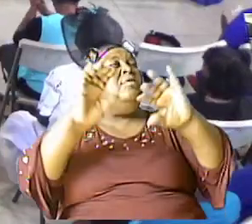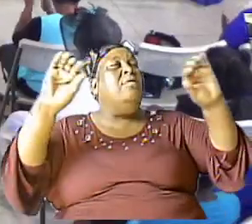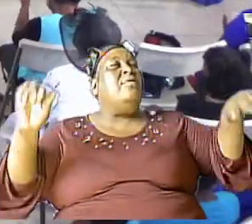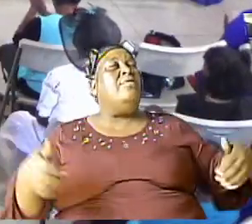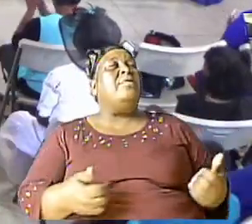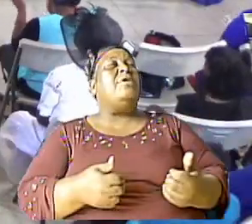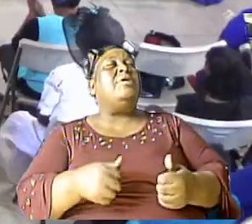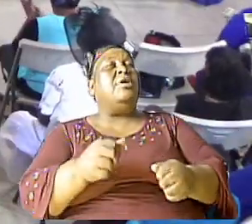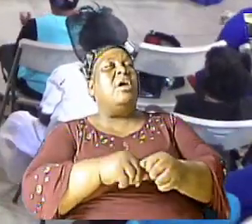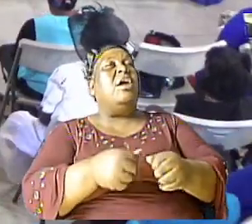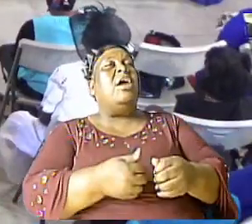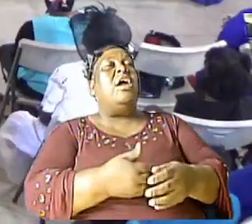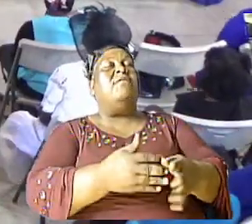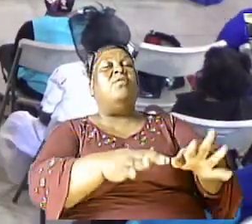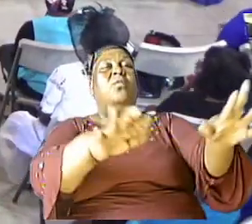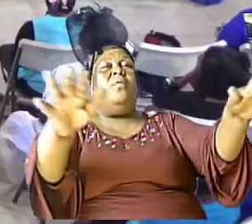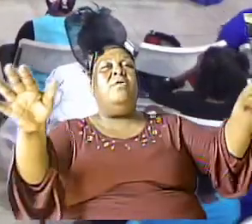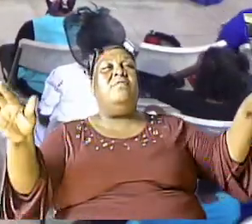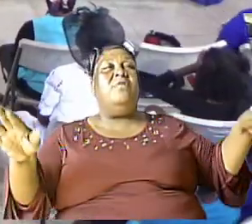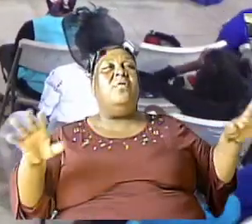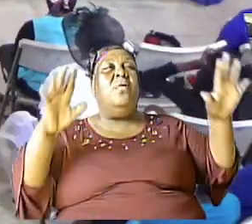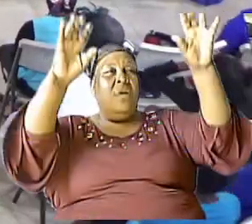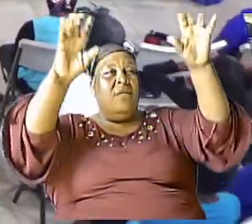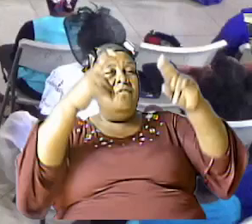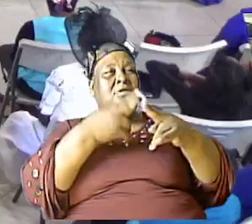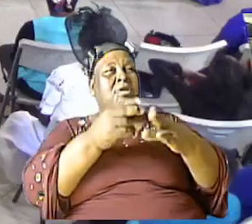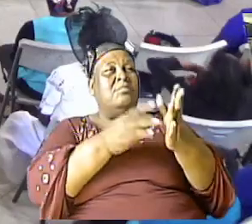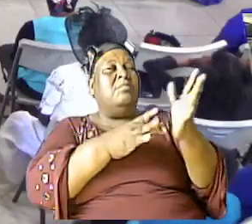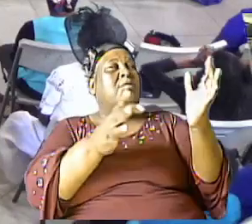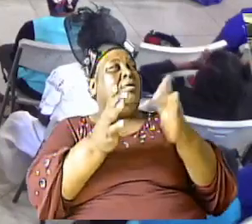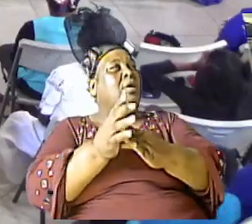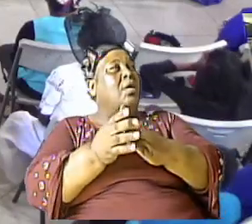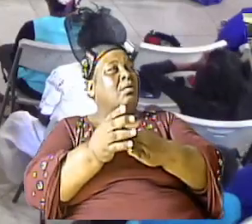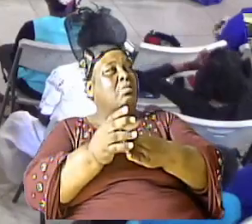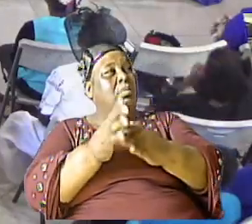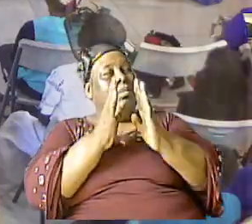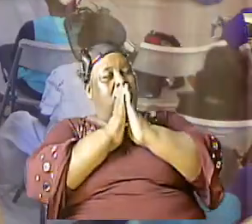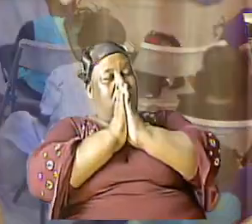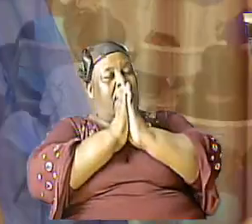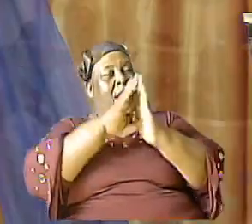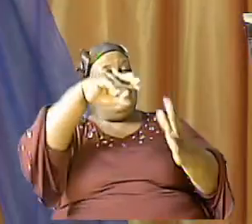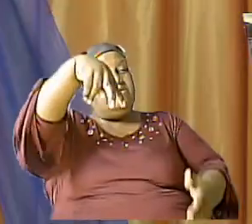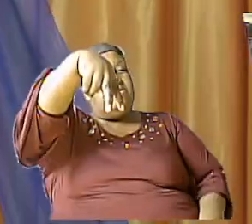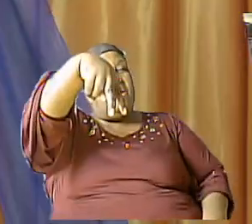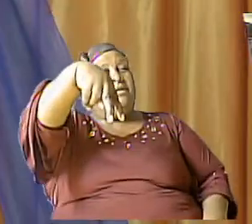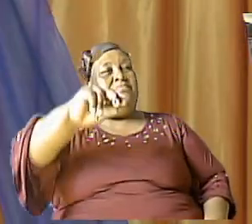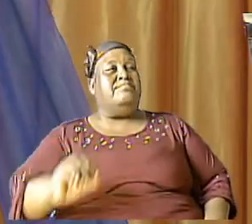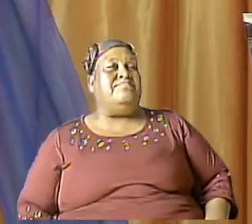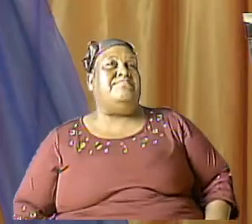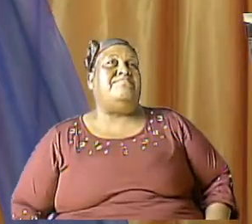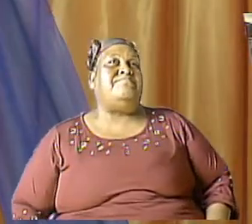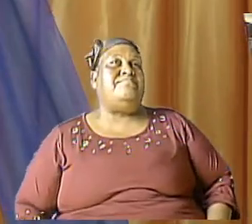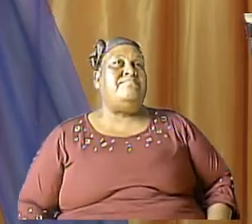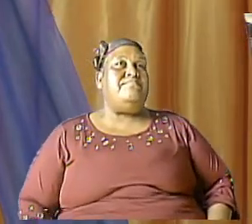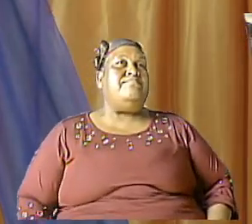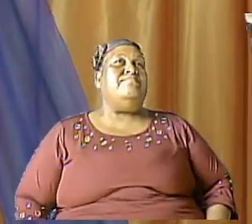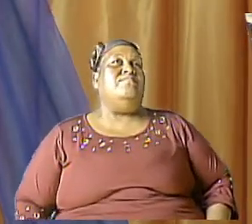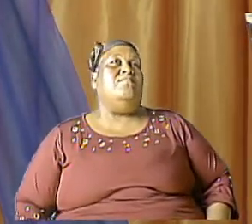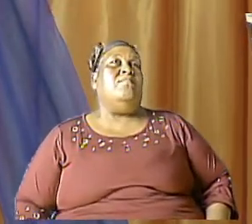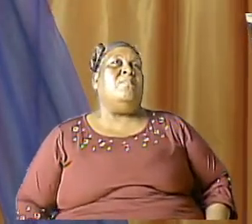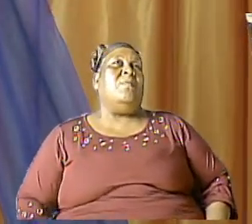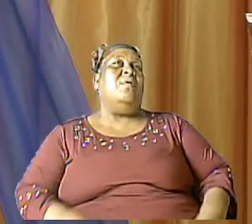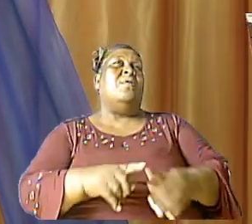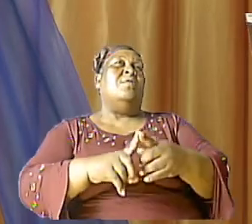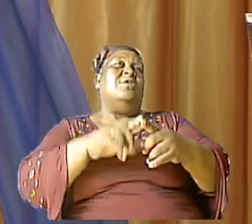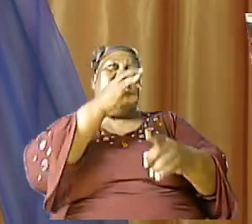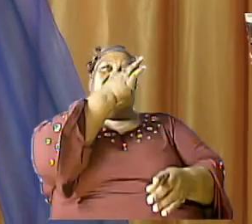wonderful name of Jesus. Good to see us out this morning. Can I ask us to stand one more time? Stand, everybody. You know, when you're on fasting